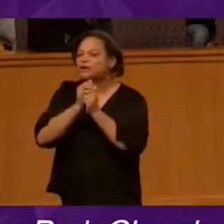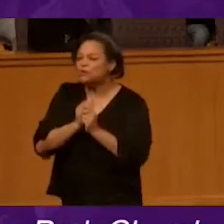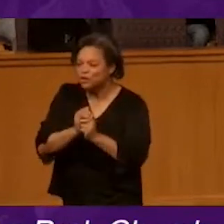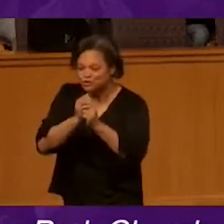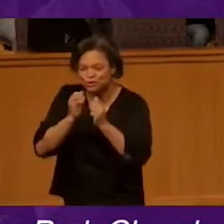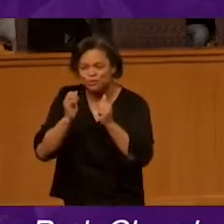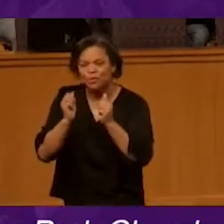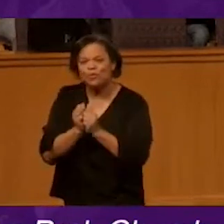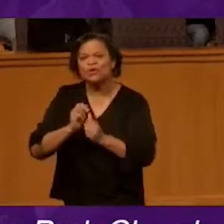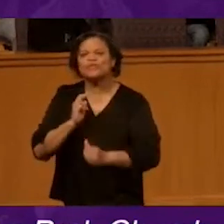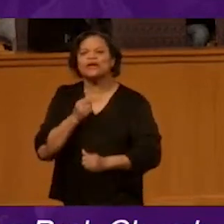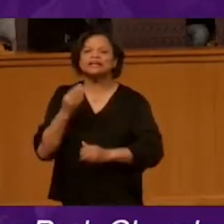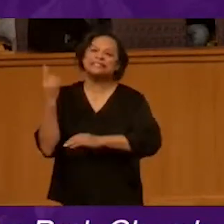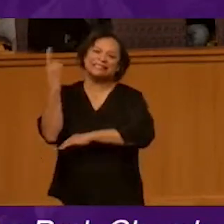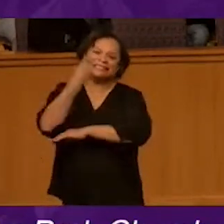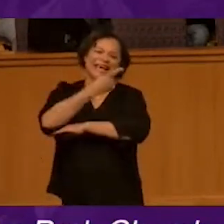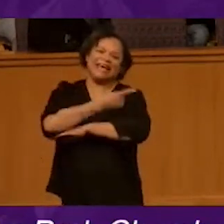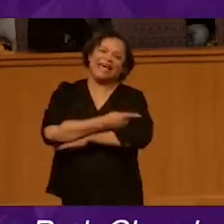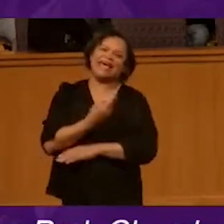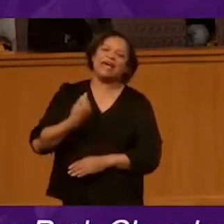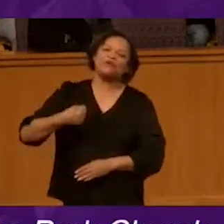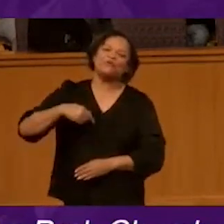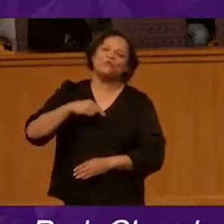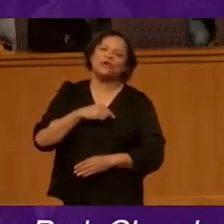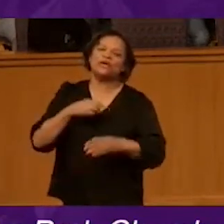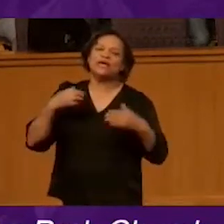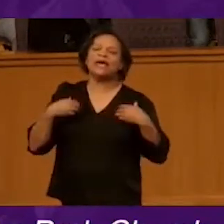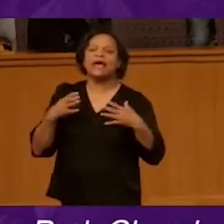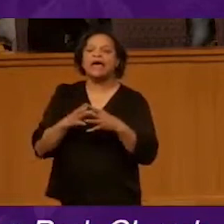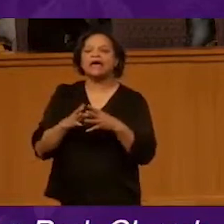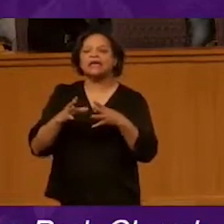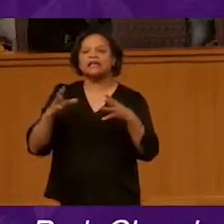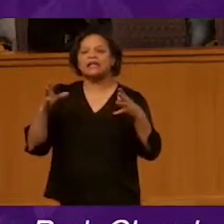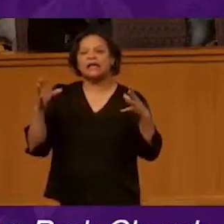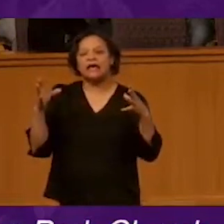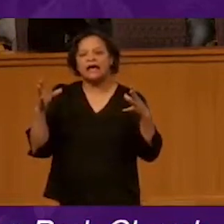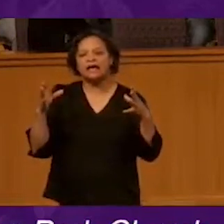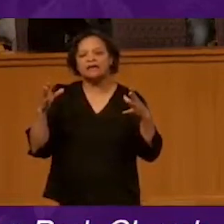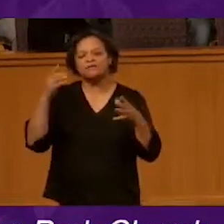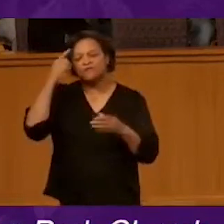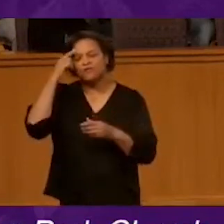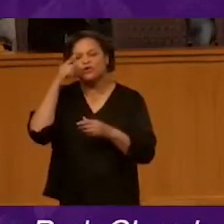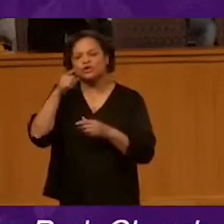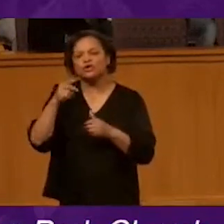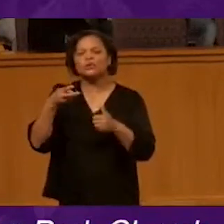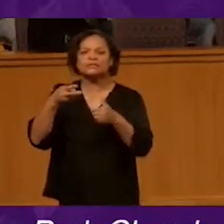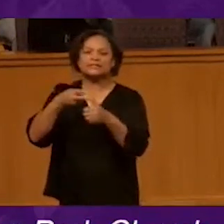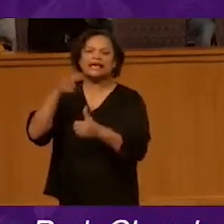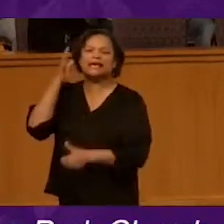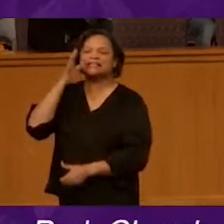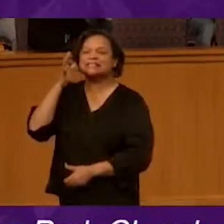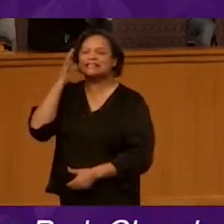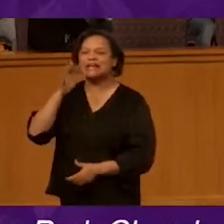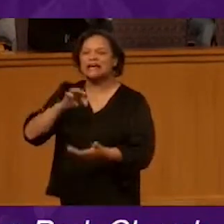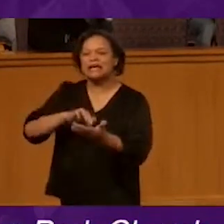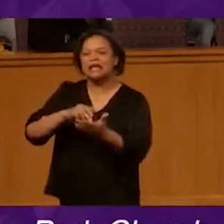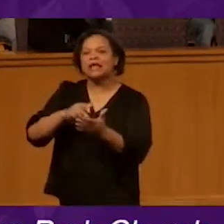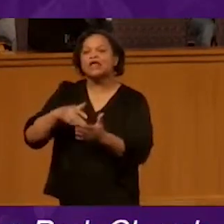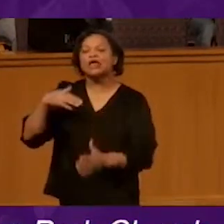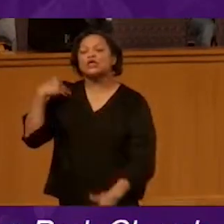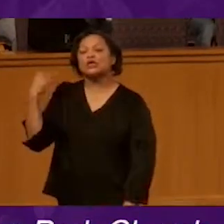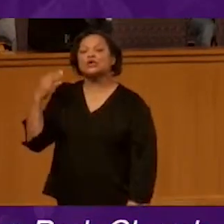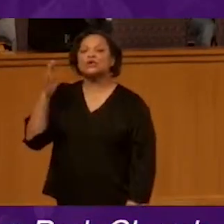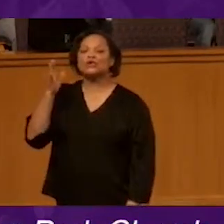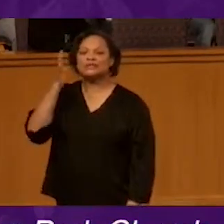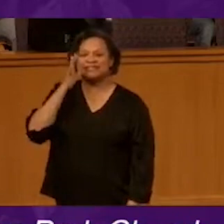us. And today, we have a lot planned for you. Yes. It's second Sunday, so that means it's Youth Sunday.